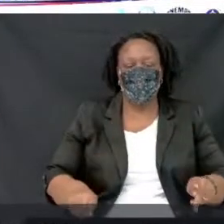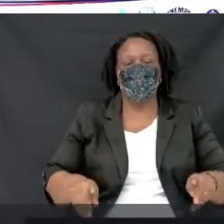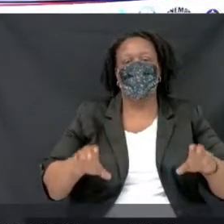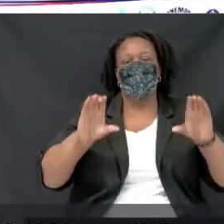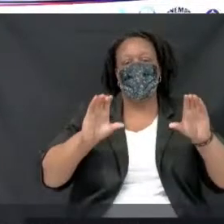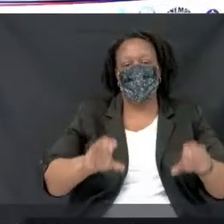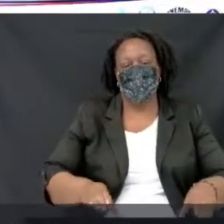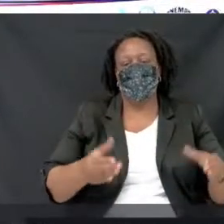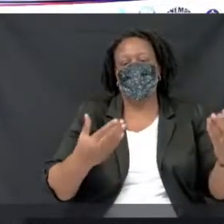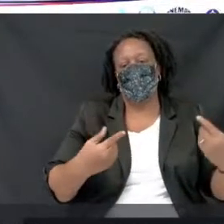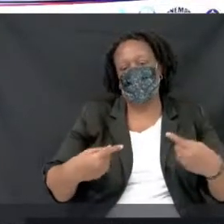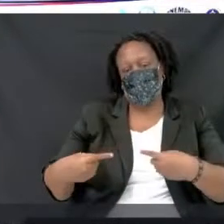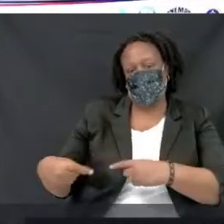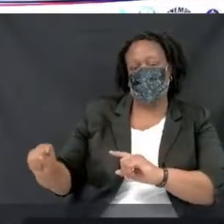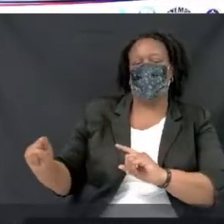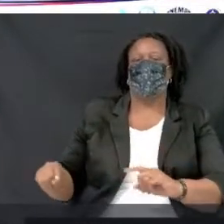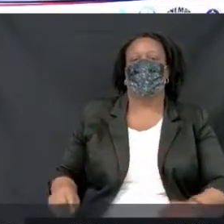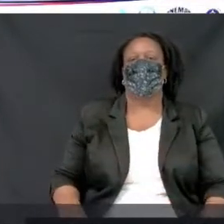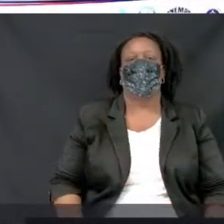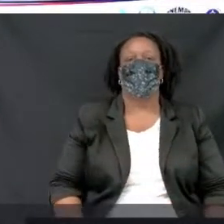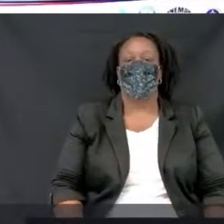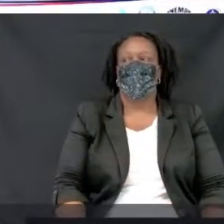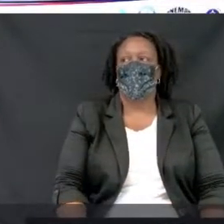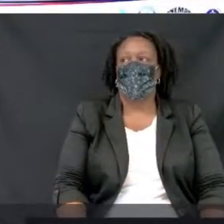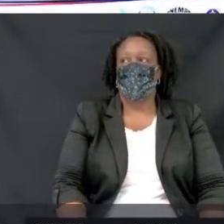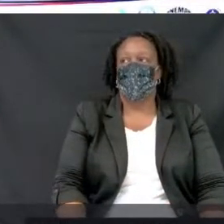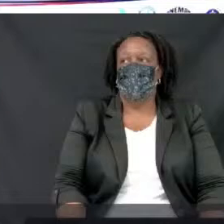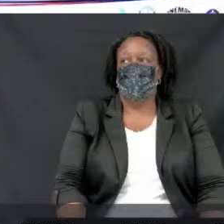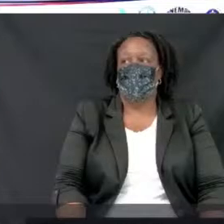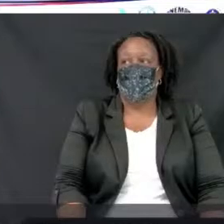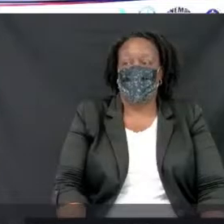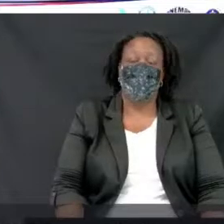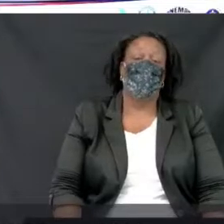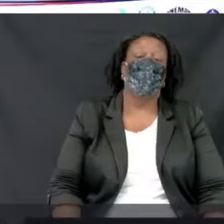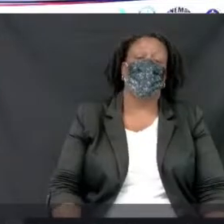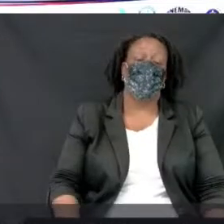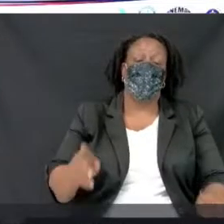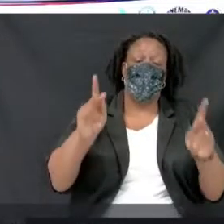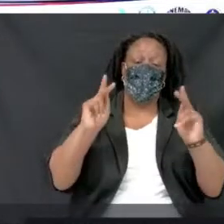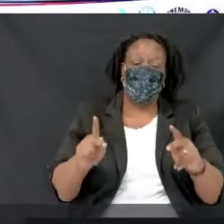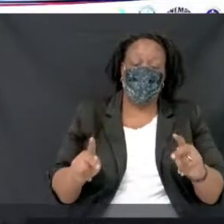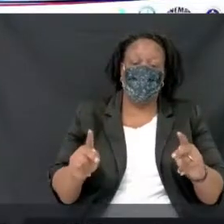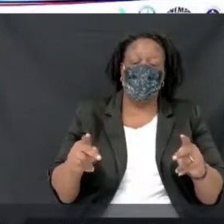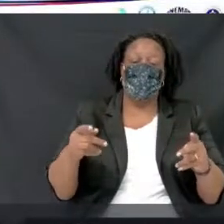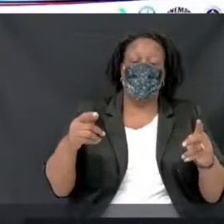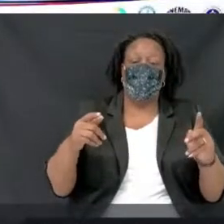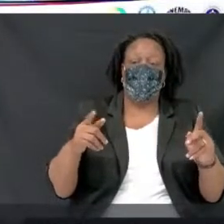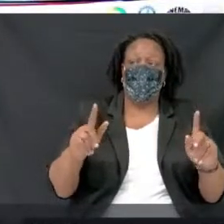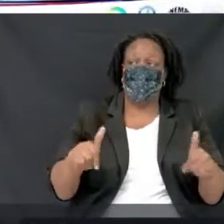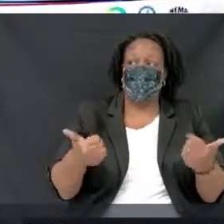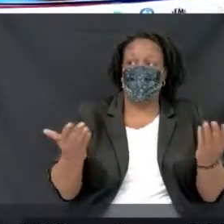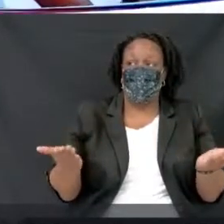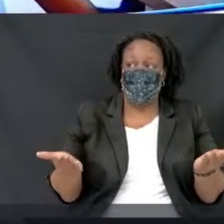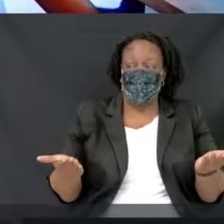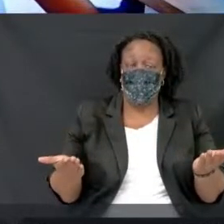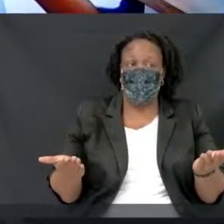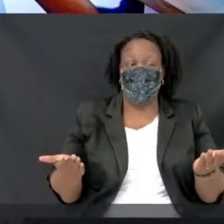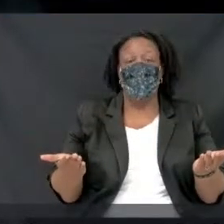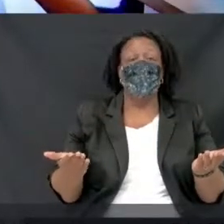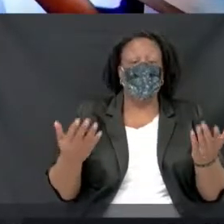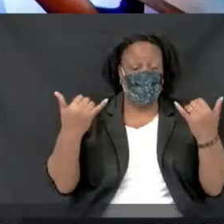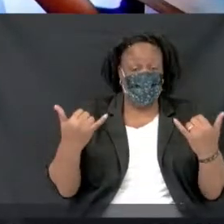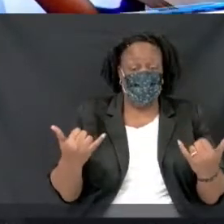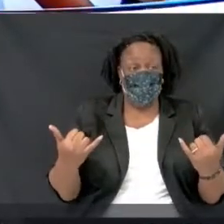provide us that protection. So yes, citizens and residents of St. Kitts and Nevis, the barrier that was placed, physical barrier